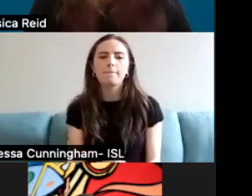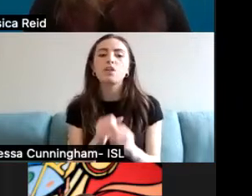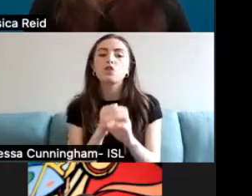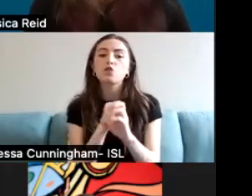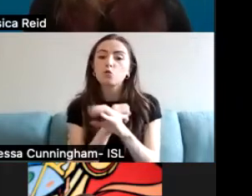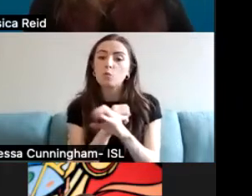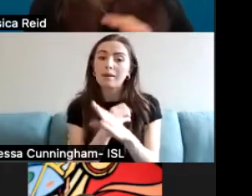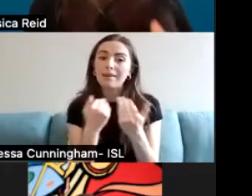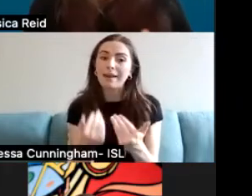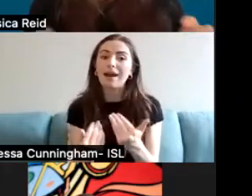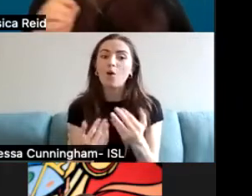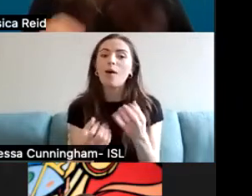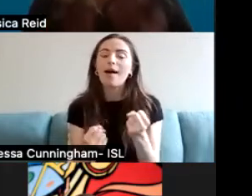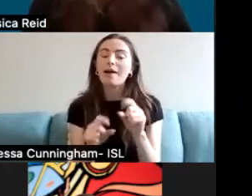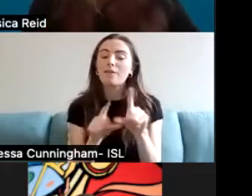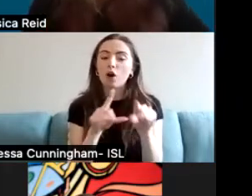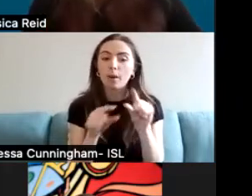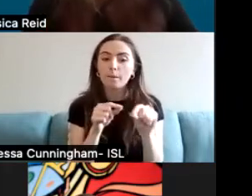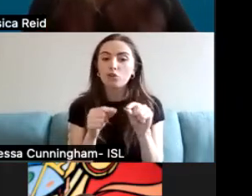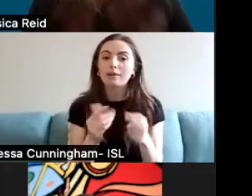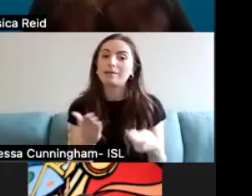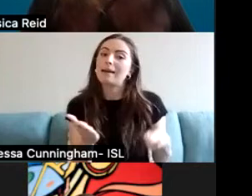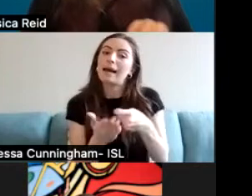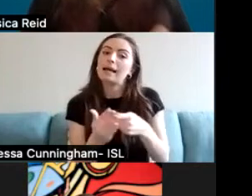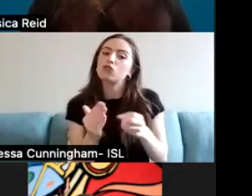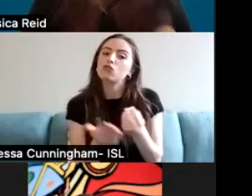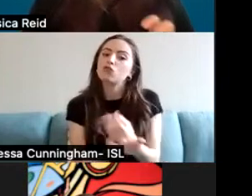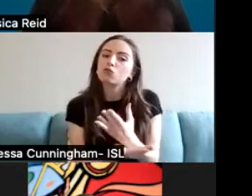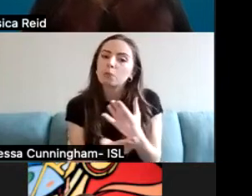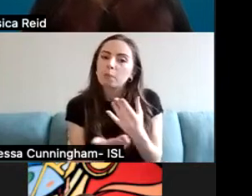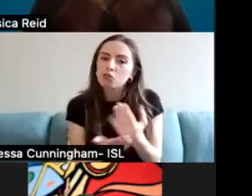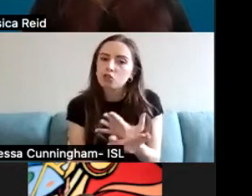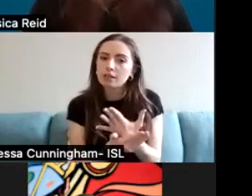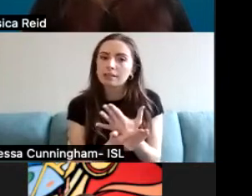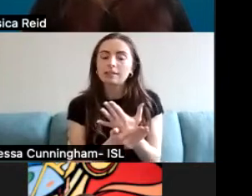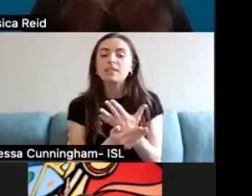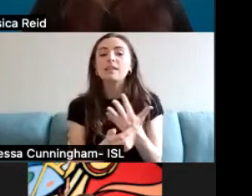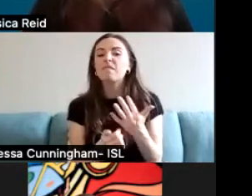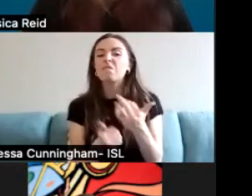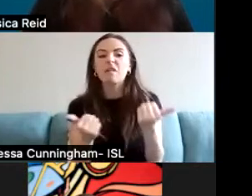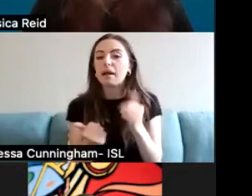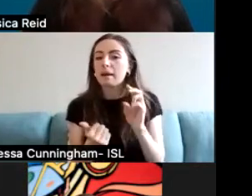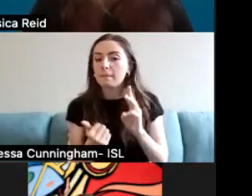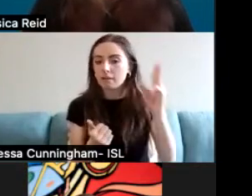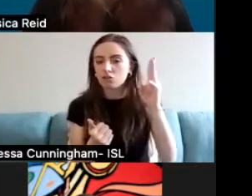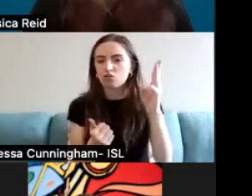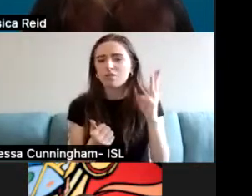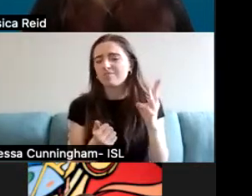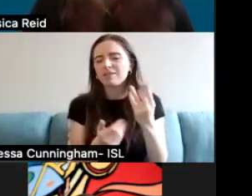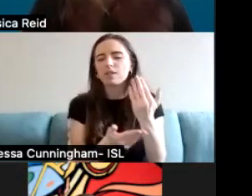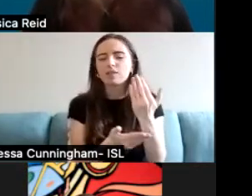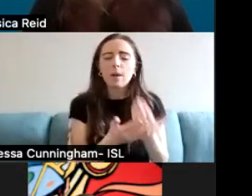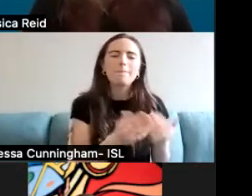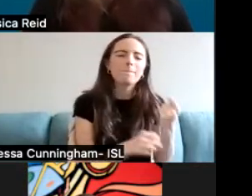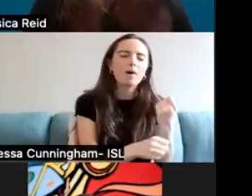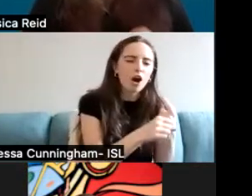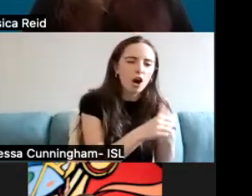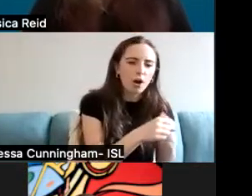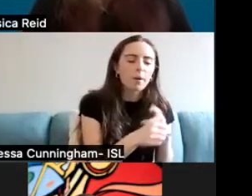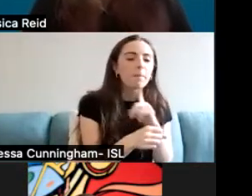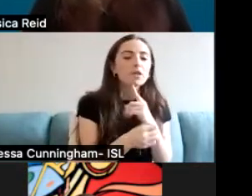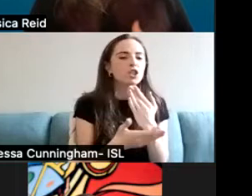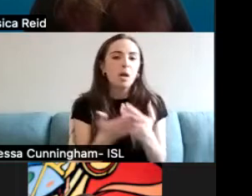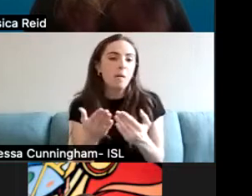images. It's of course slightly different in each one, but it's not too difficult to find for most of them. Certain ones might